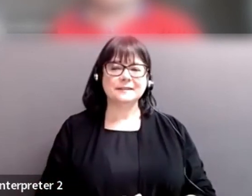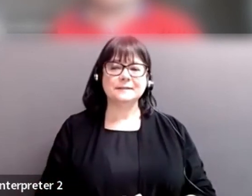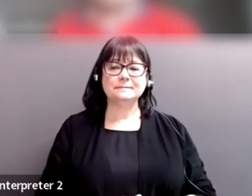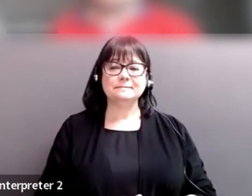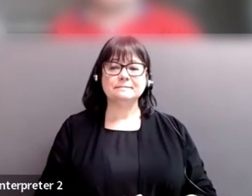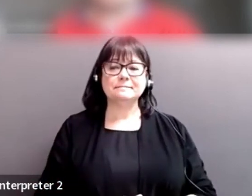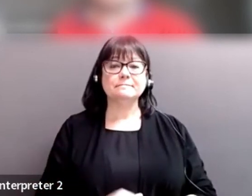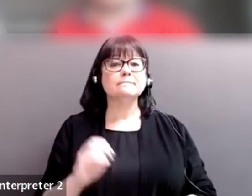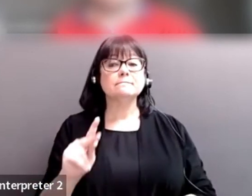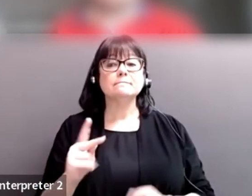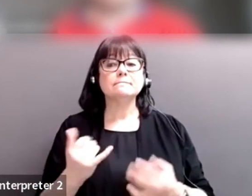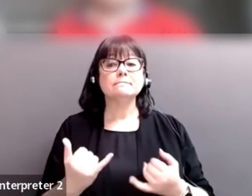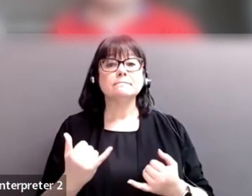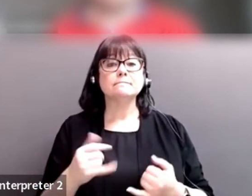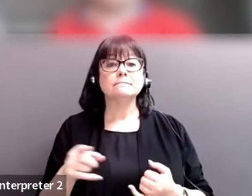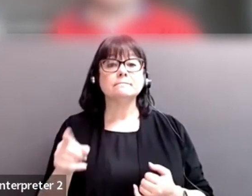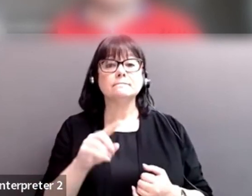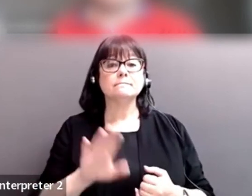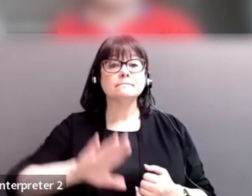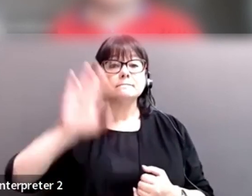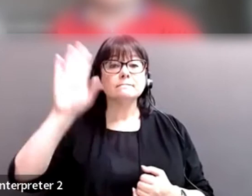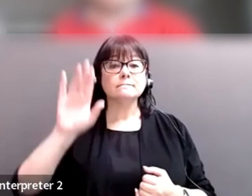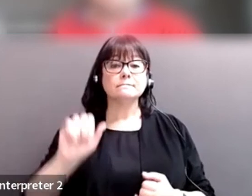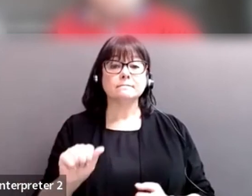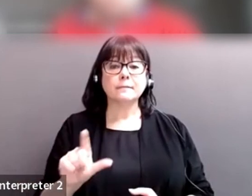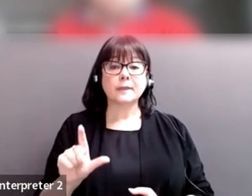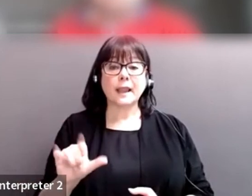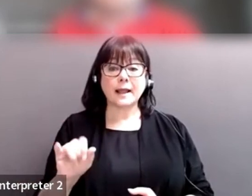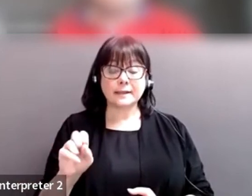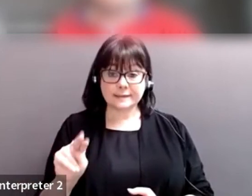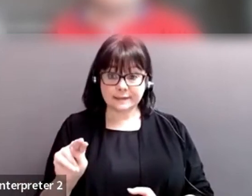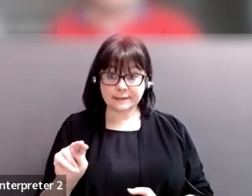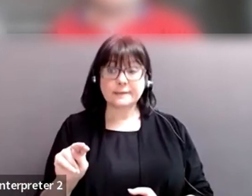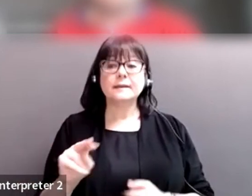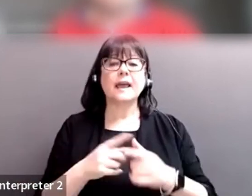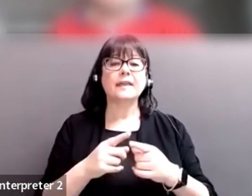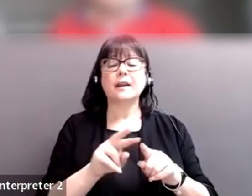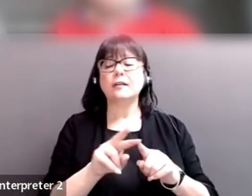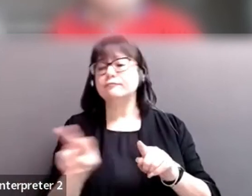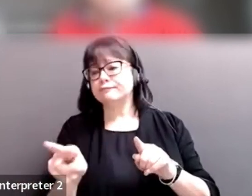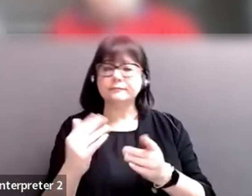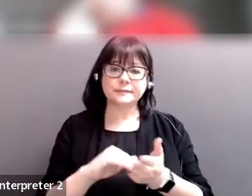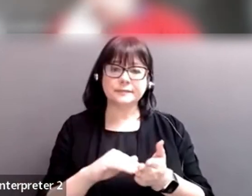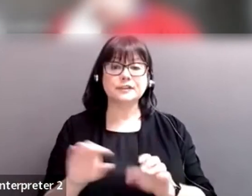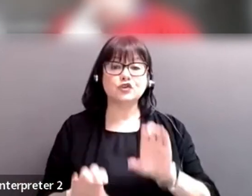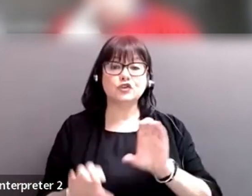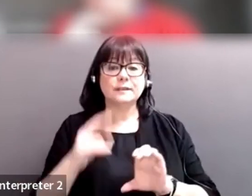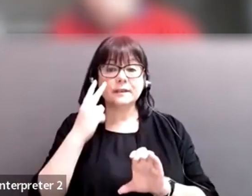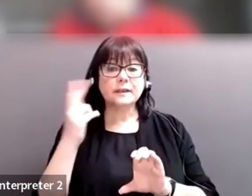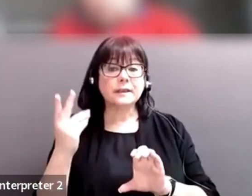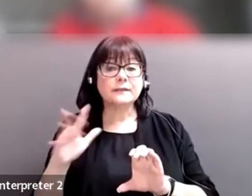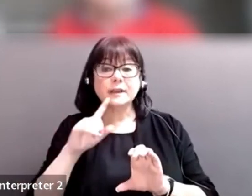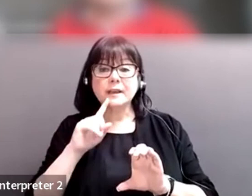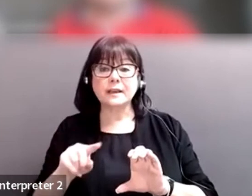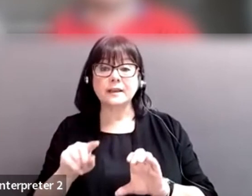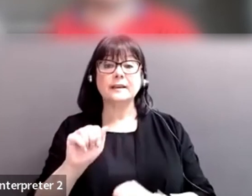Okay, let's go to Allison. She has her hand up, and then I'll take a look at the chat box again and see what has been answered, and then we'll go to Jacob